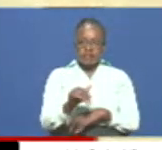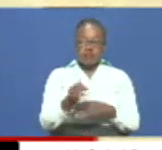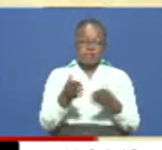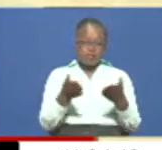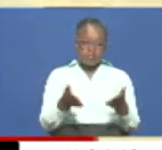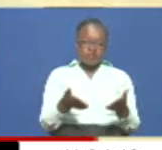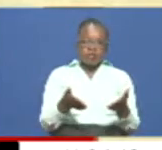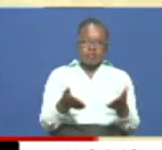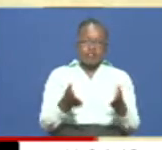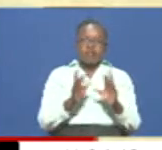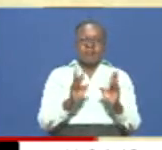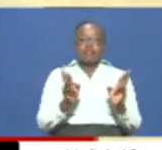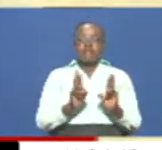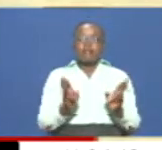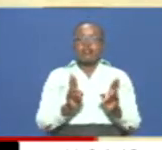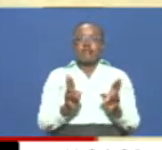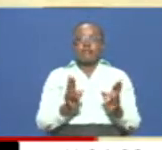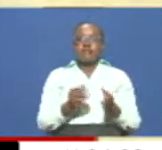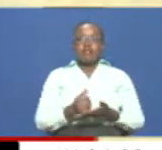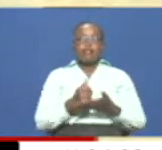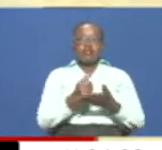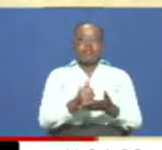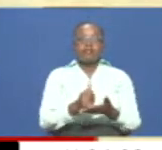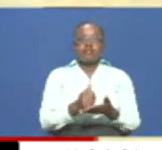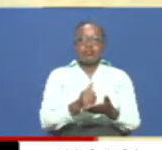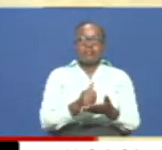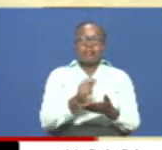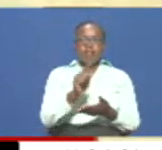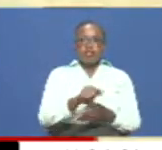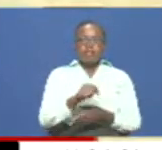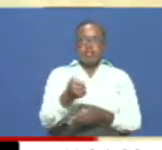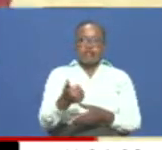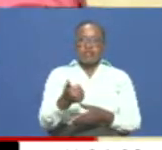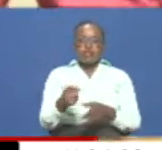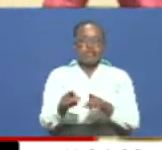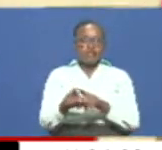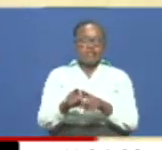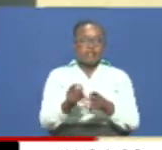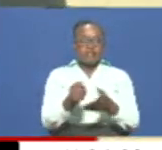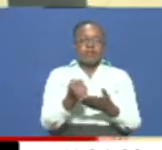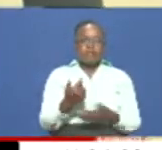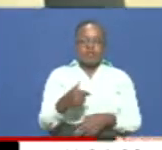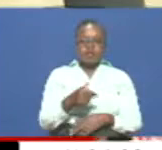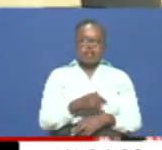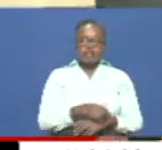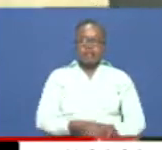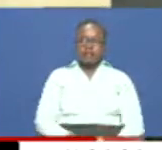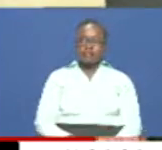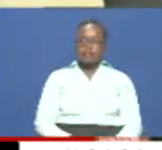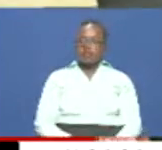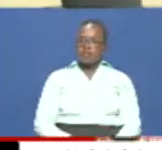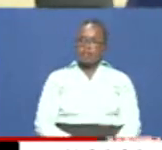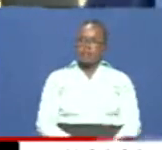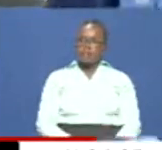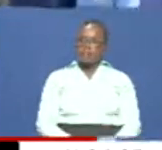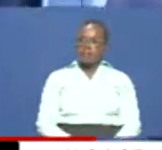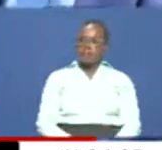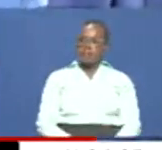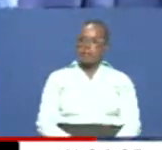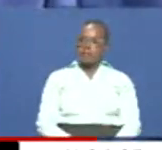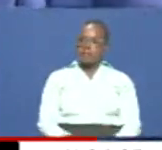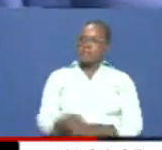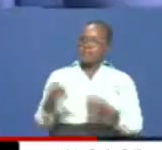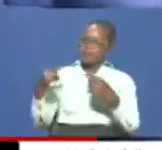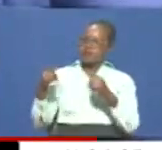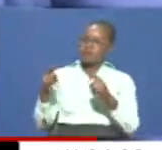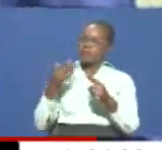are ready to assist each other and also to assist us. Yes. Coach, we wish to be a successful one. Thank you so